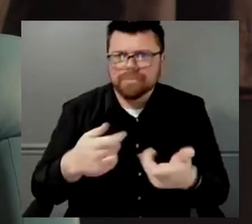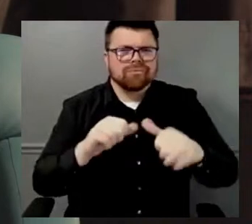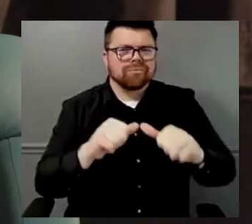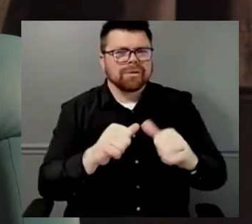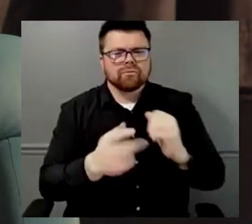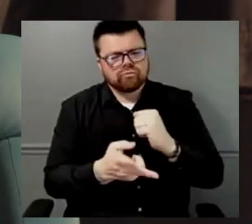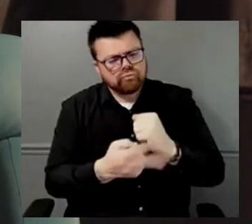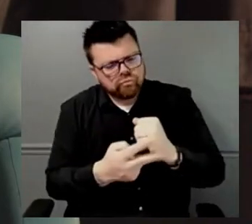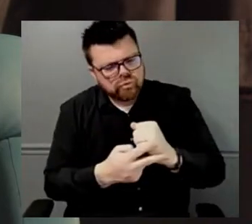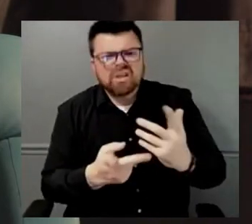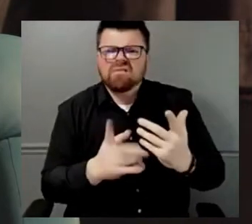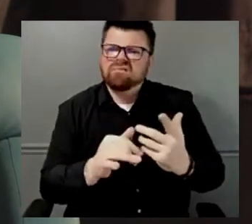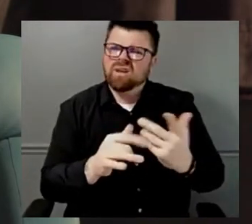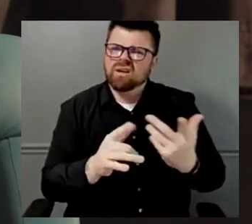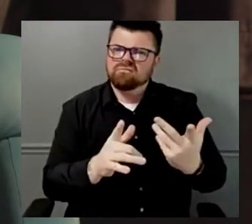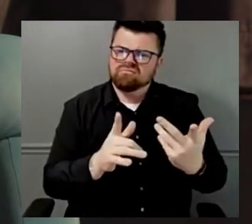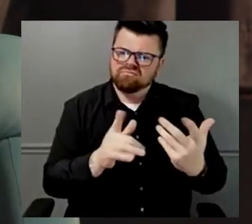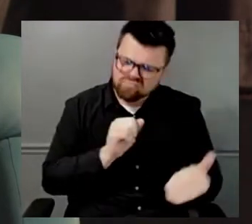of